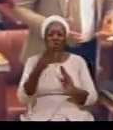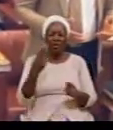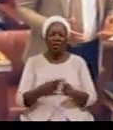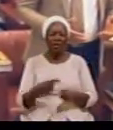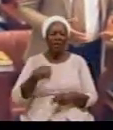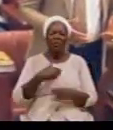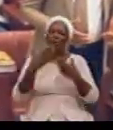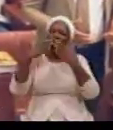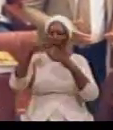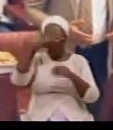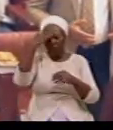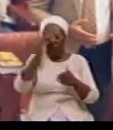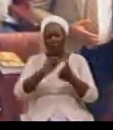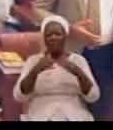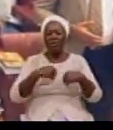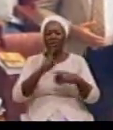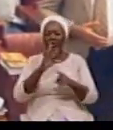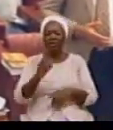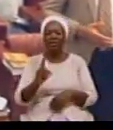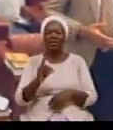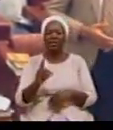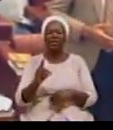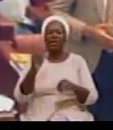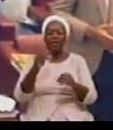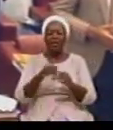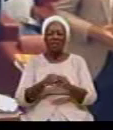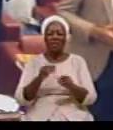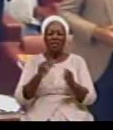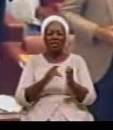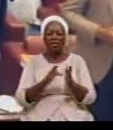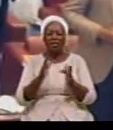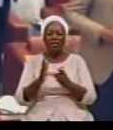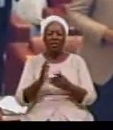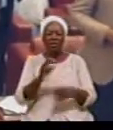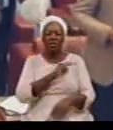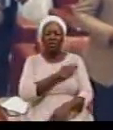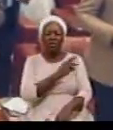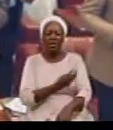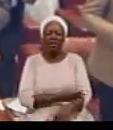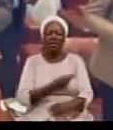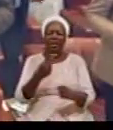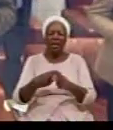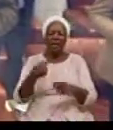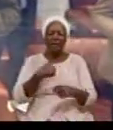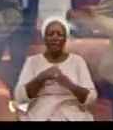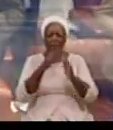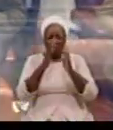you because we know you have answered. In Jesus' mighty name we pray.